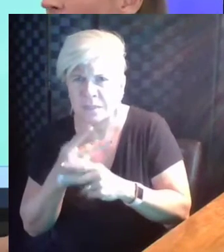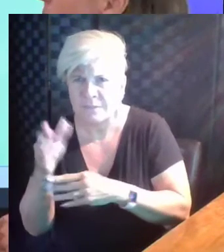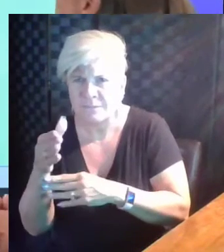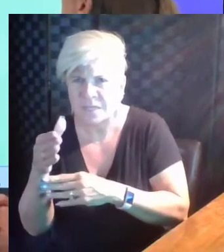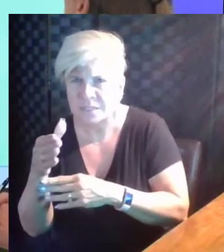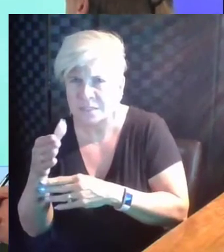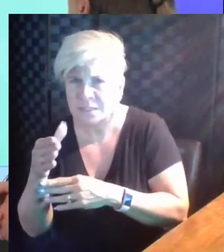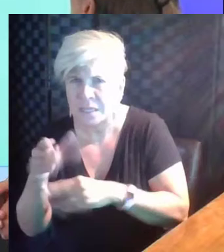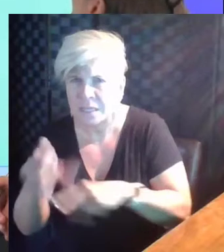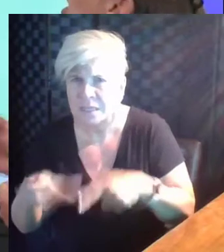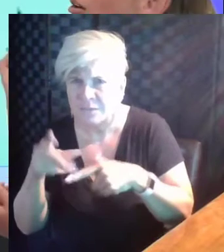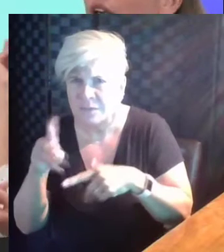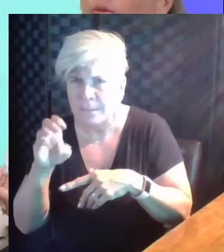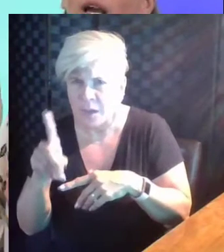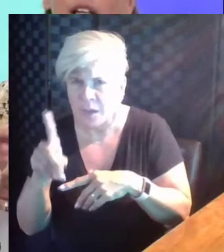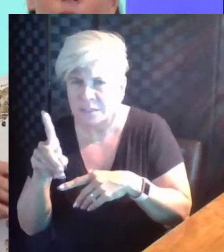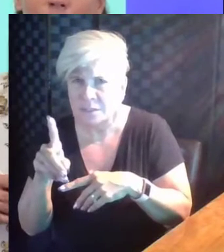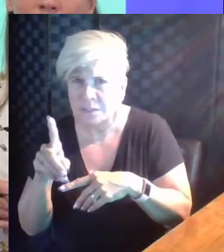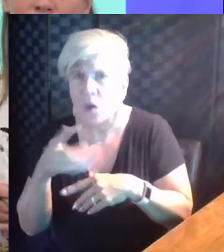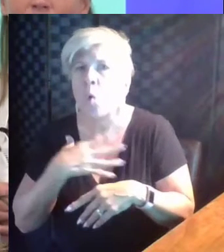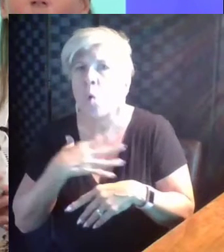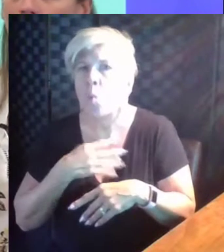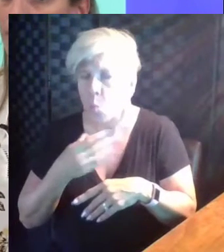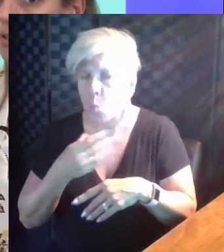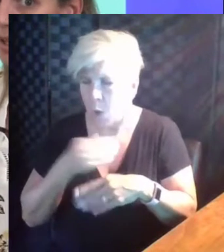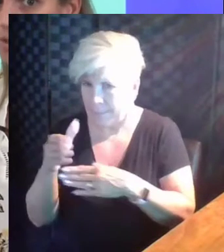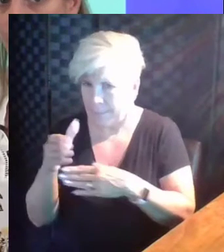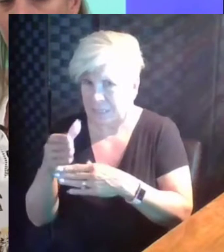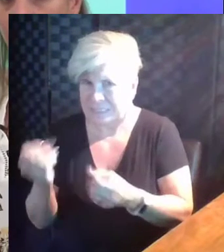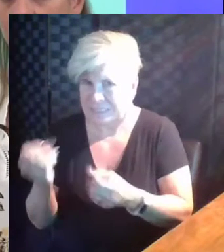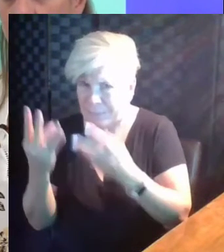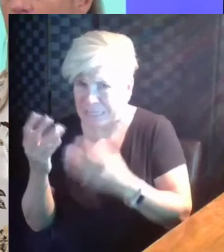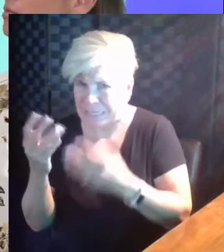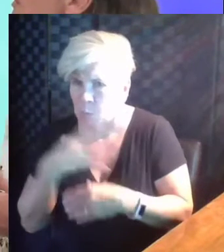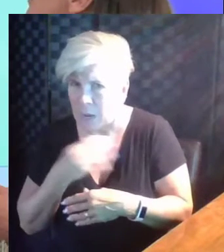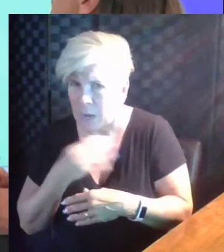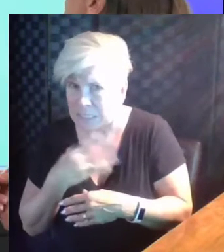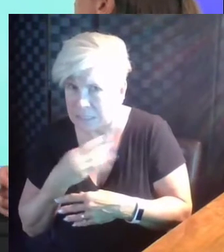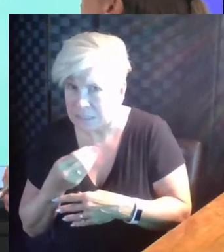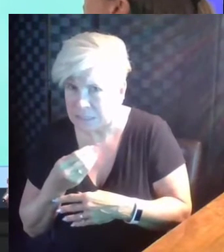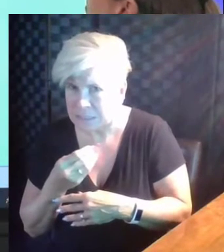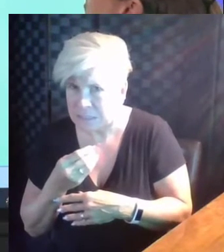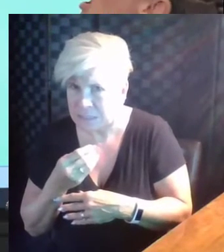that lives in the pond? Oh yeah, white cloud minnows. How many of those are there?